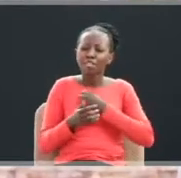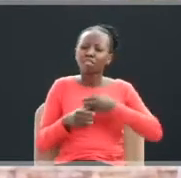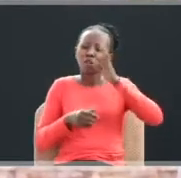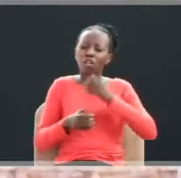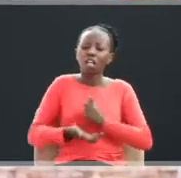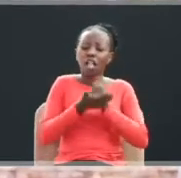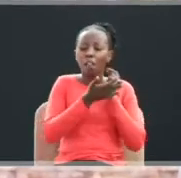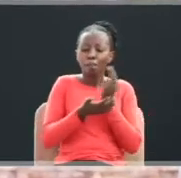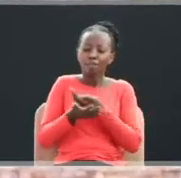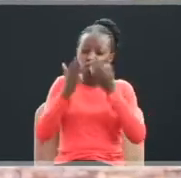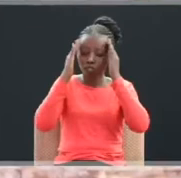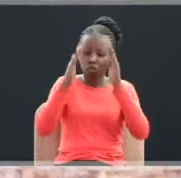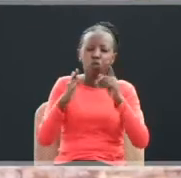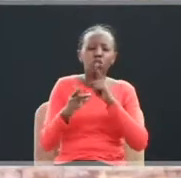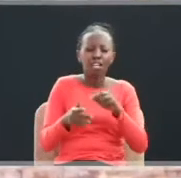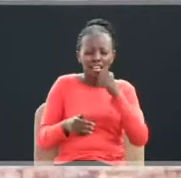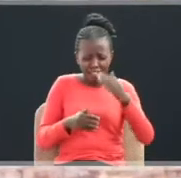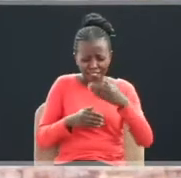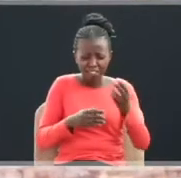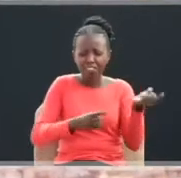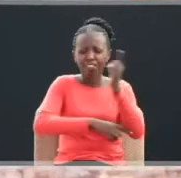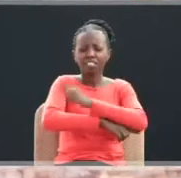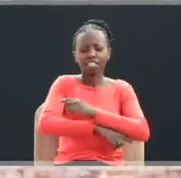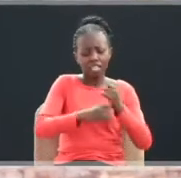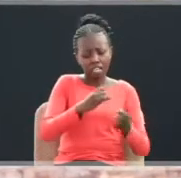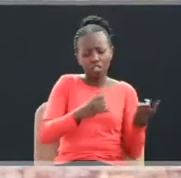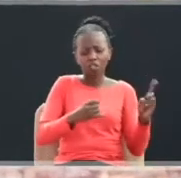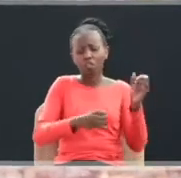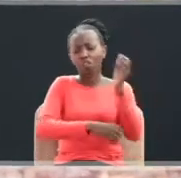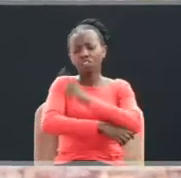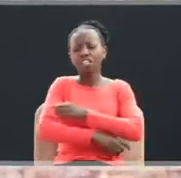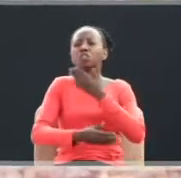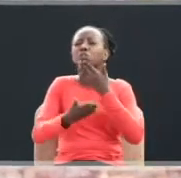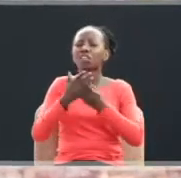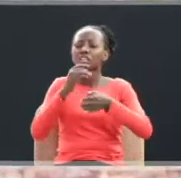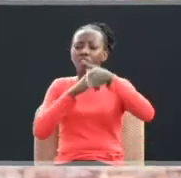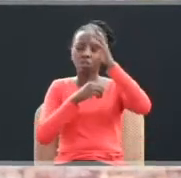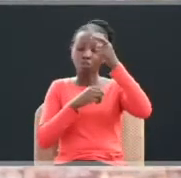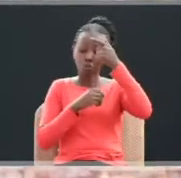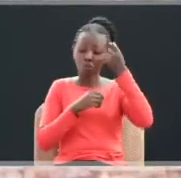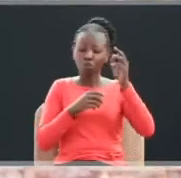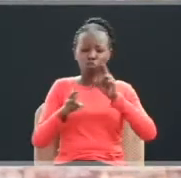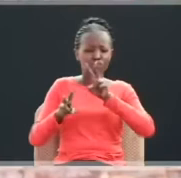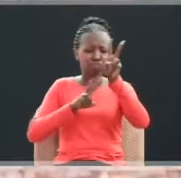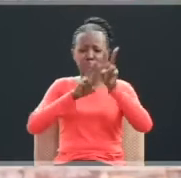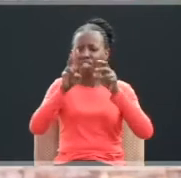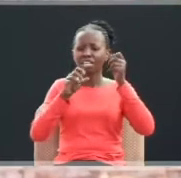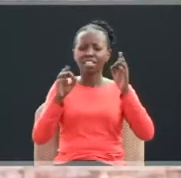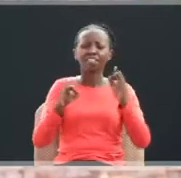so that every day at the end of the day, we thank God that we are victorious. And if we have failed, we